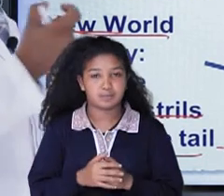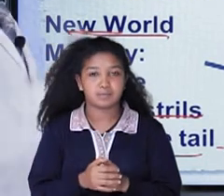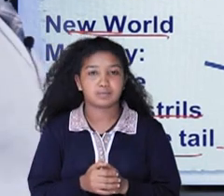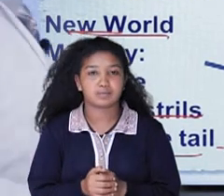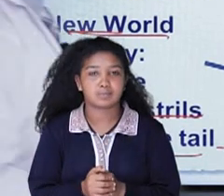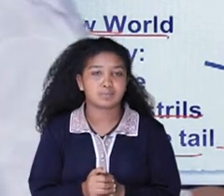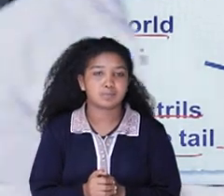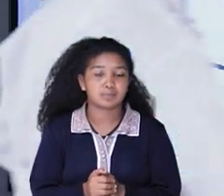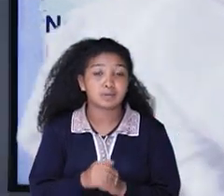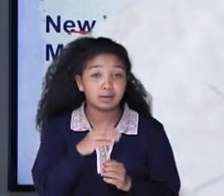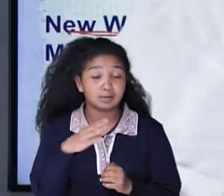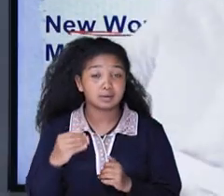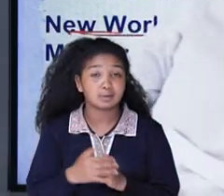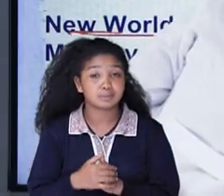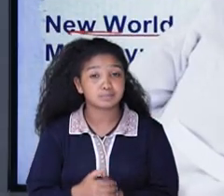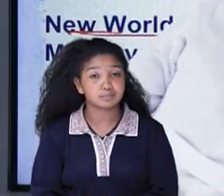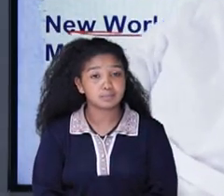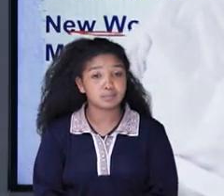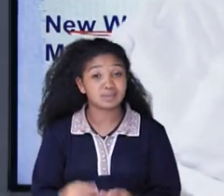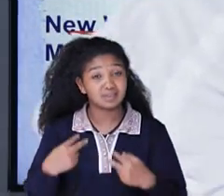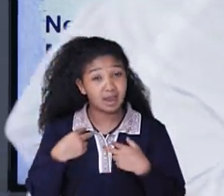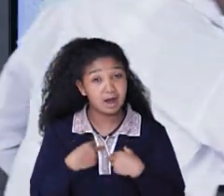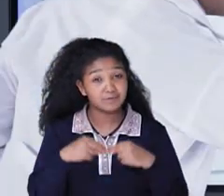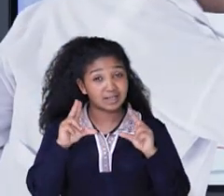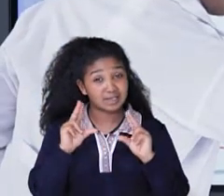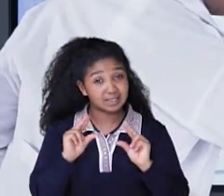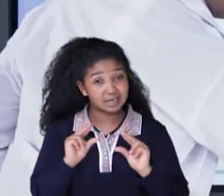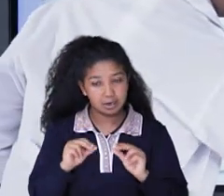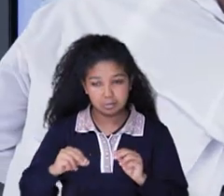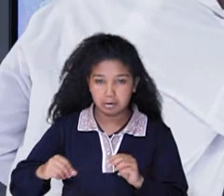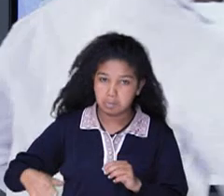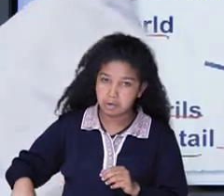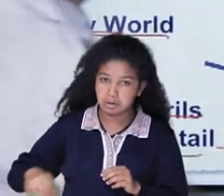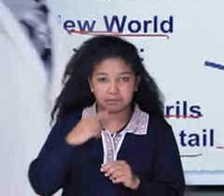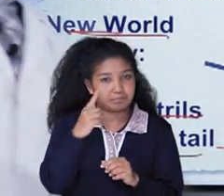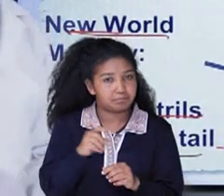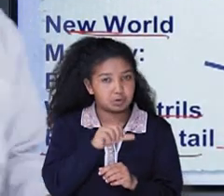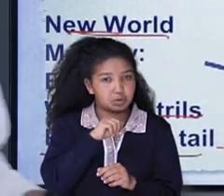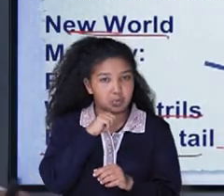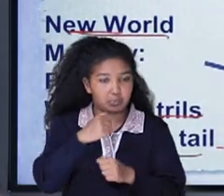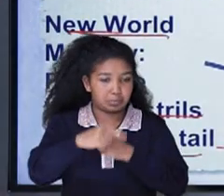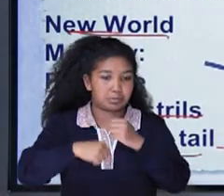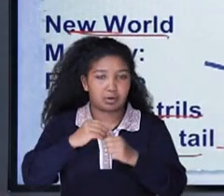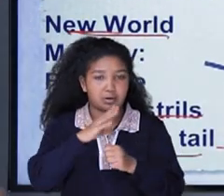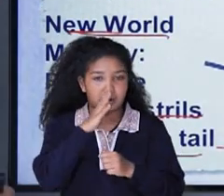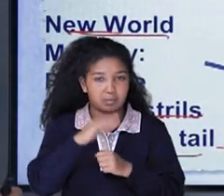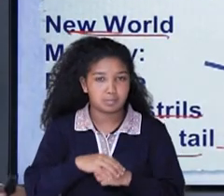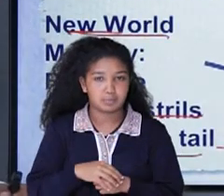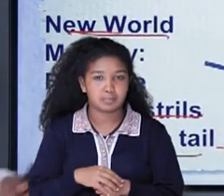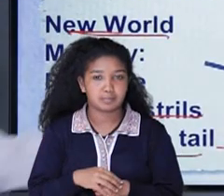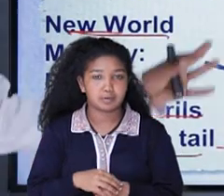very close, and they have non-prehensile tail. Their tail is not